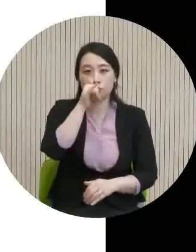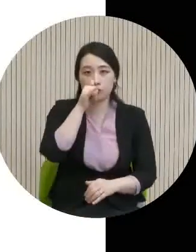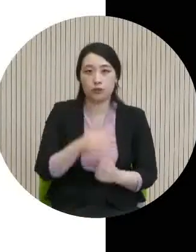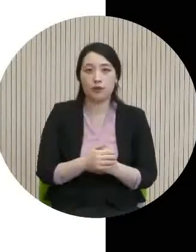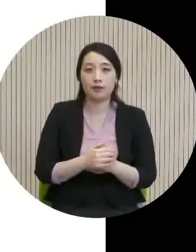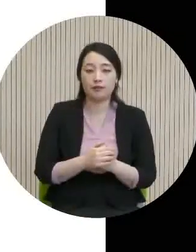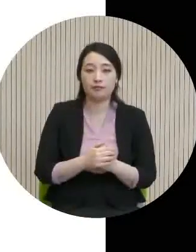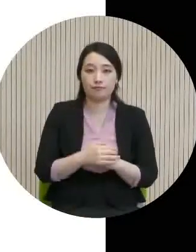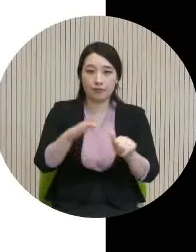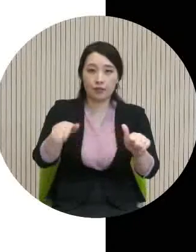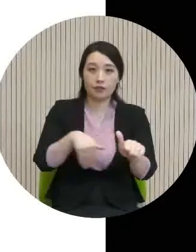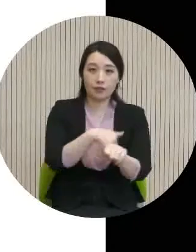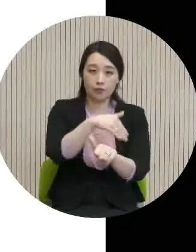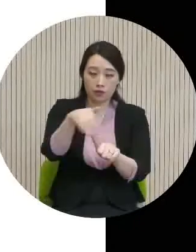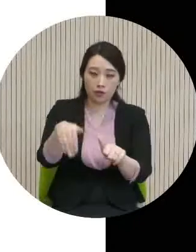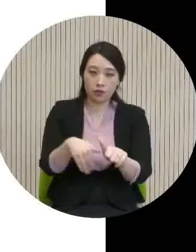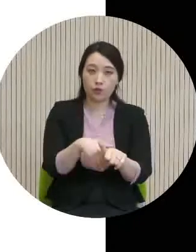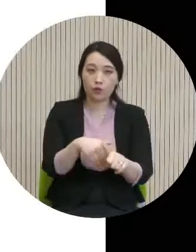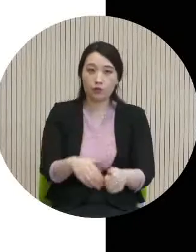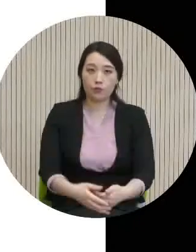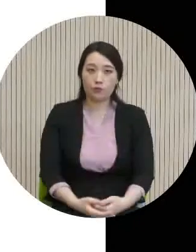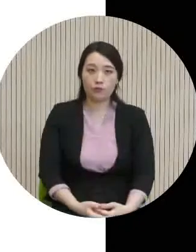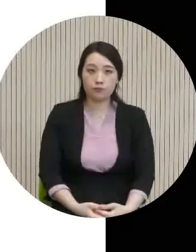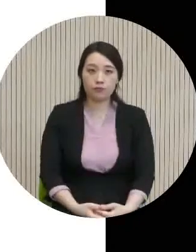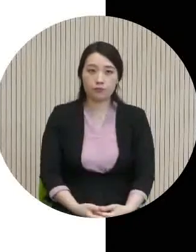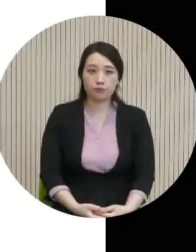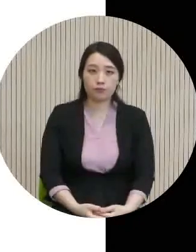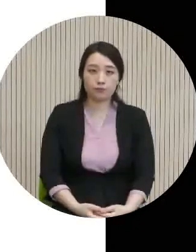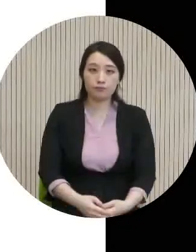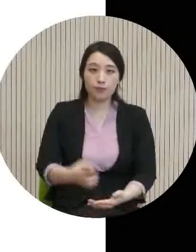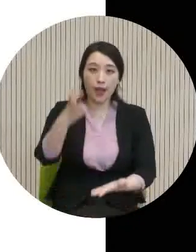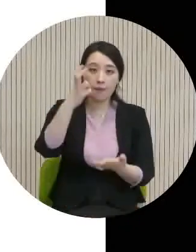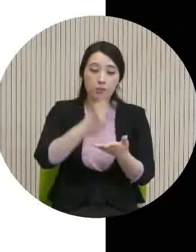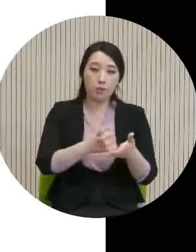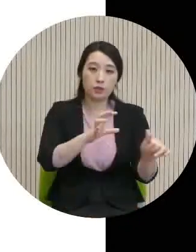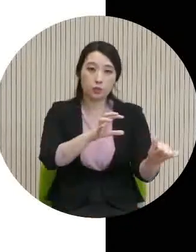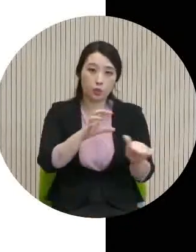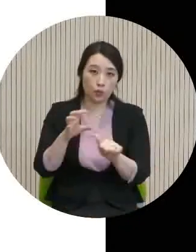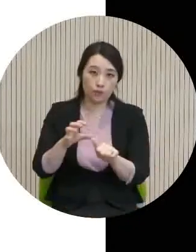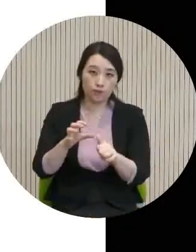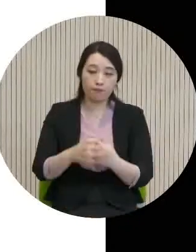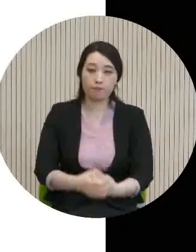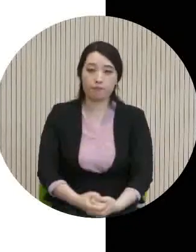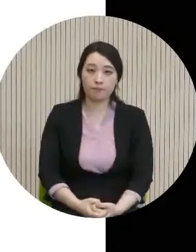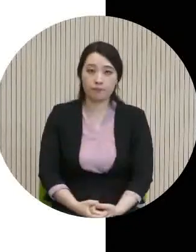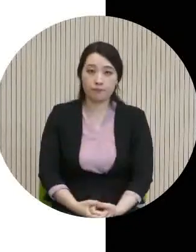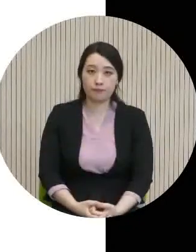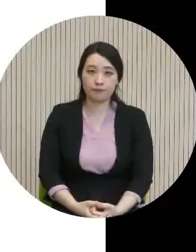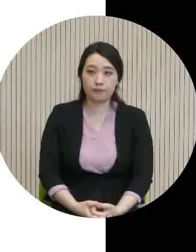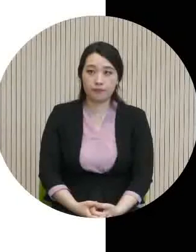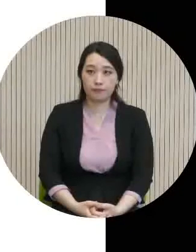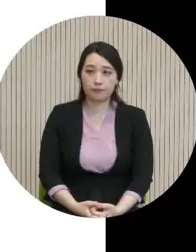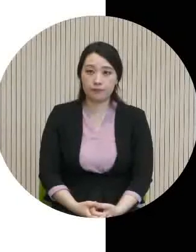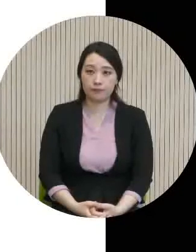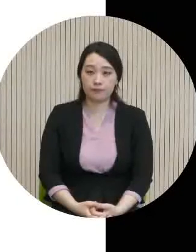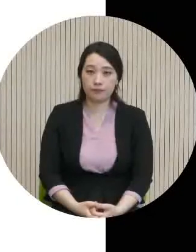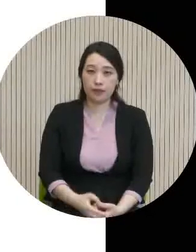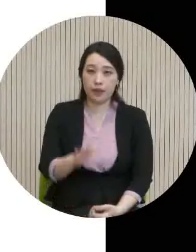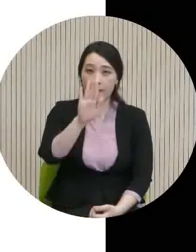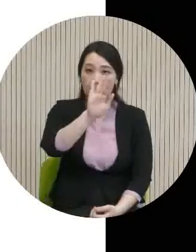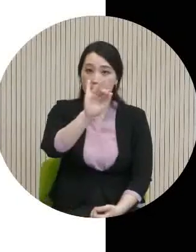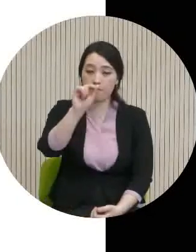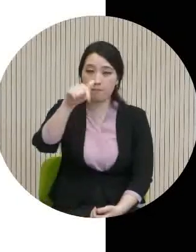some countries have started to enact laws which expressly allow